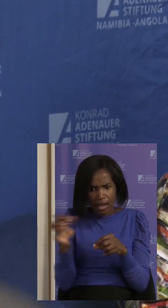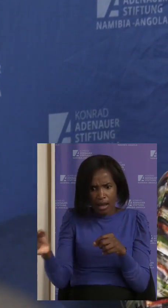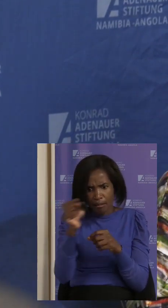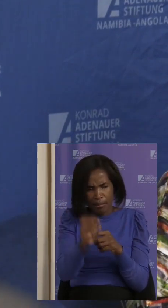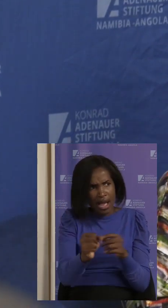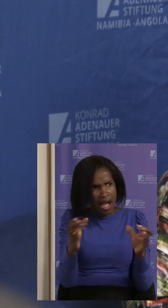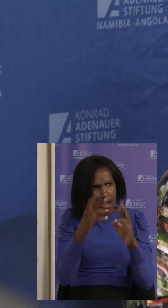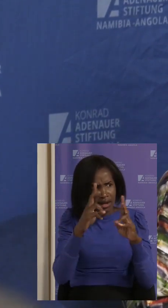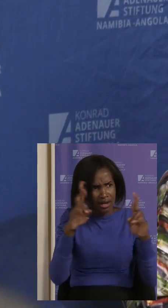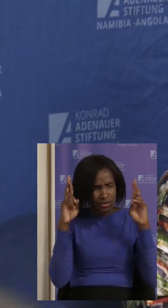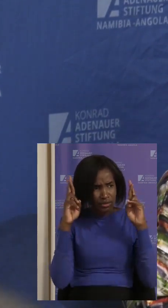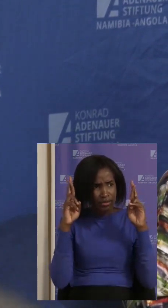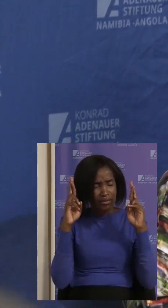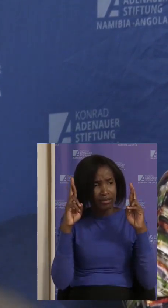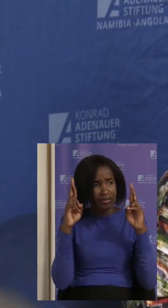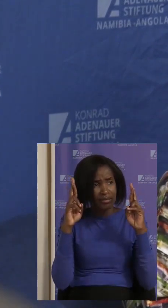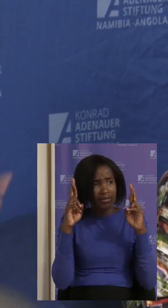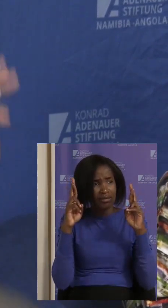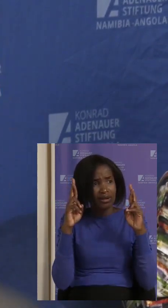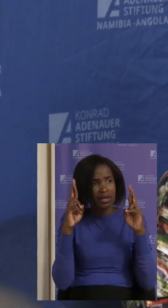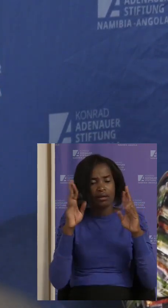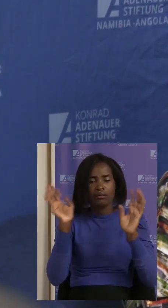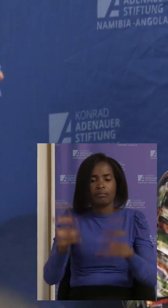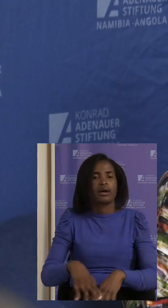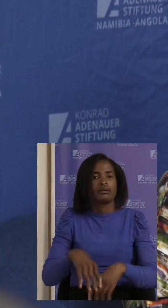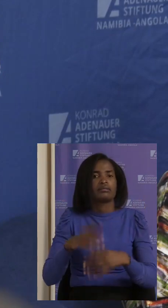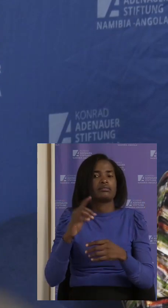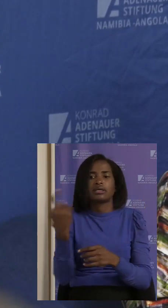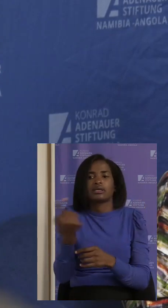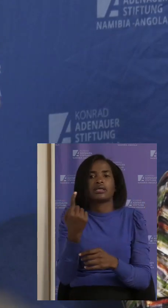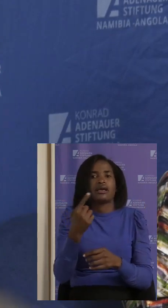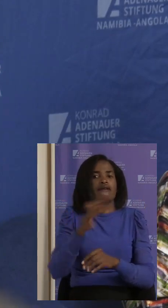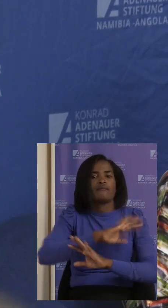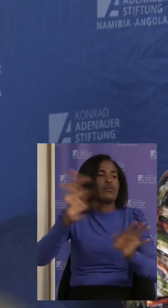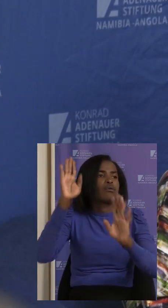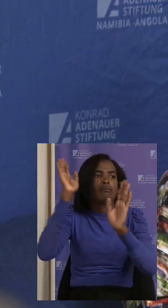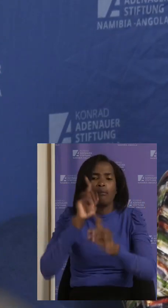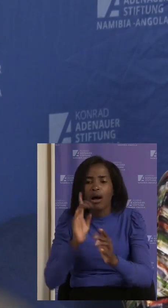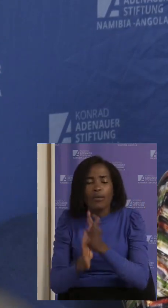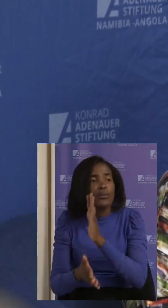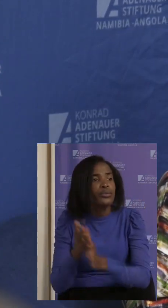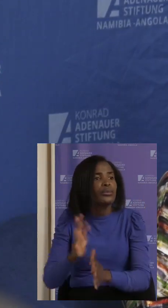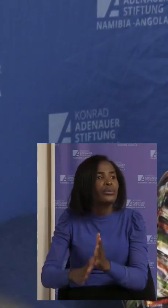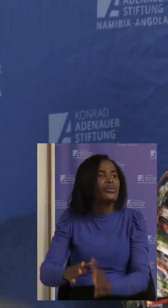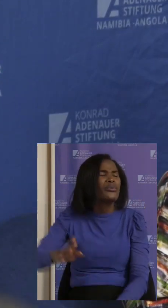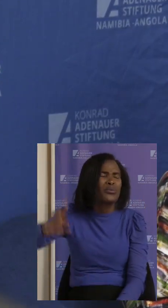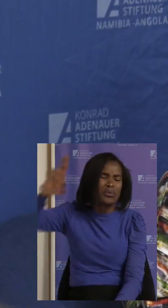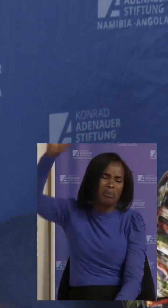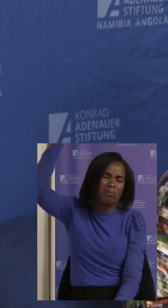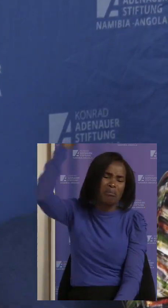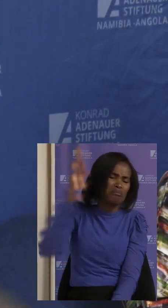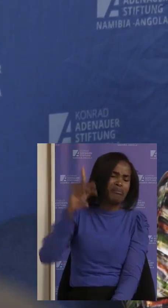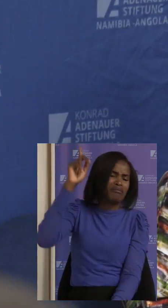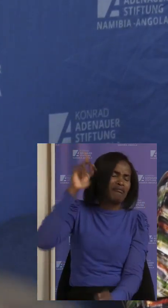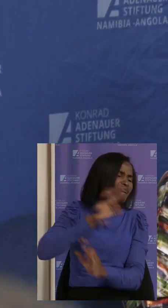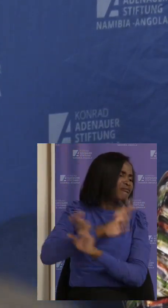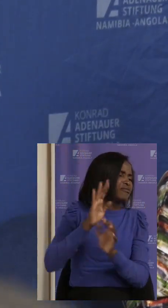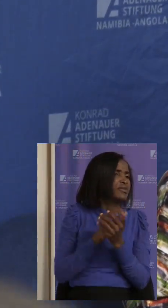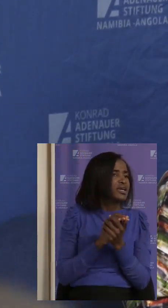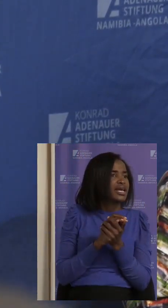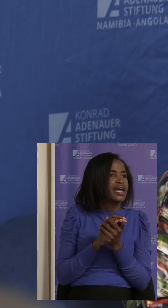classroom, and then you live with him or her forever. If that teacher at the university